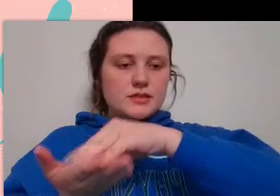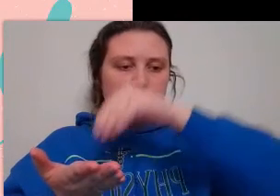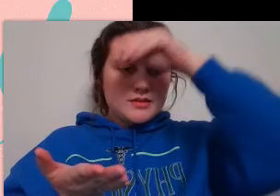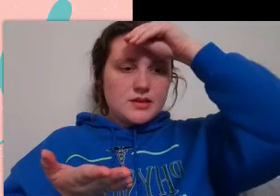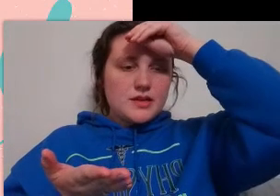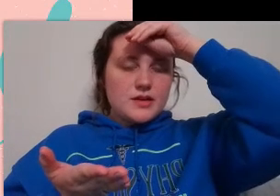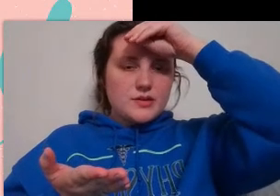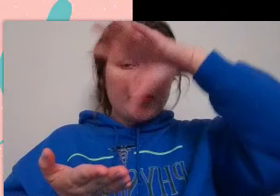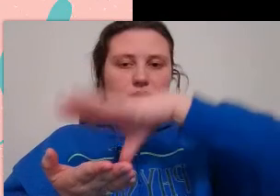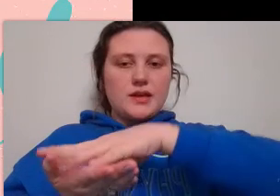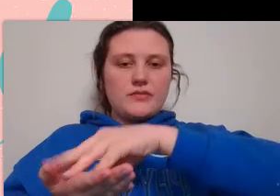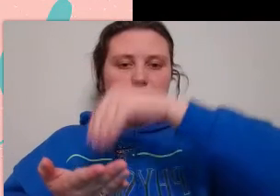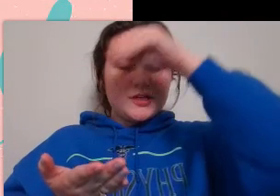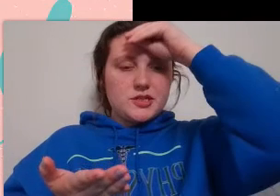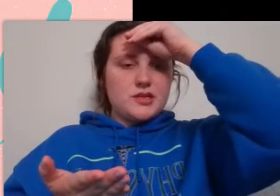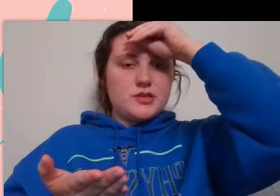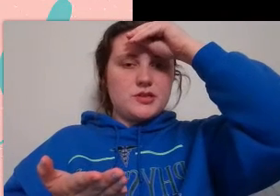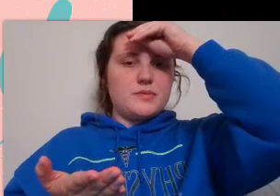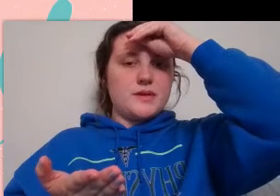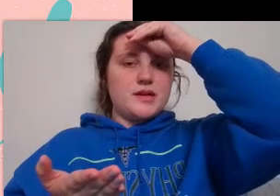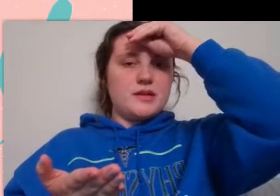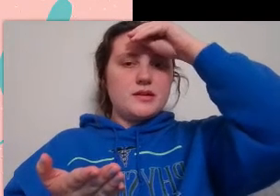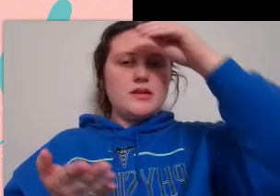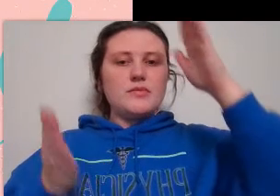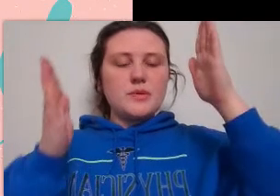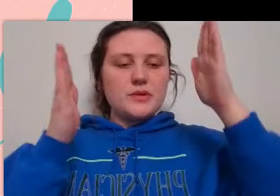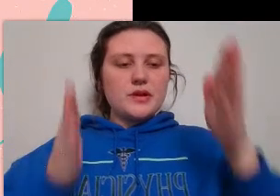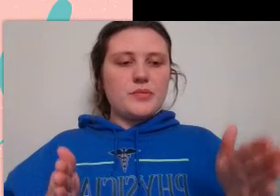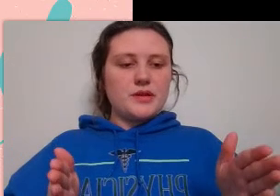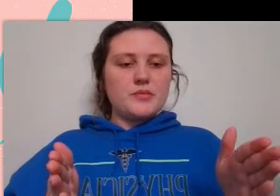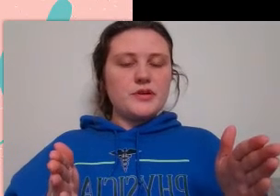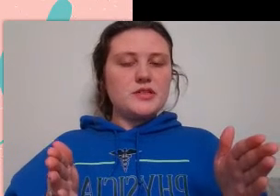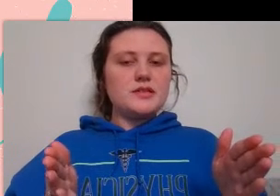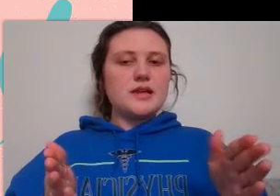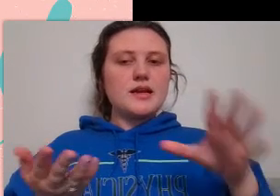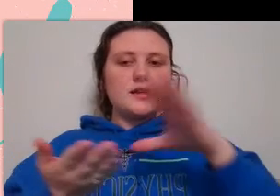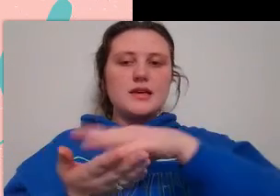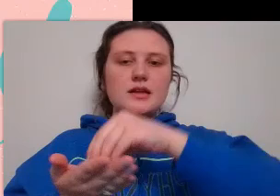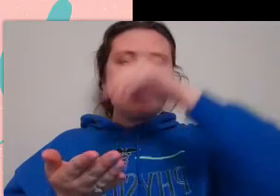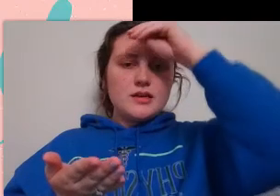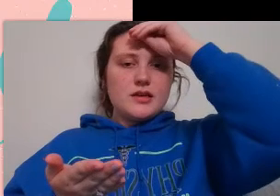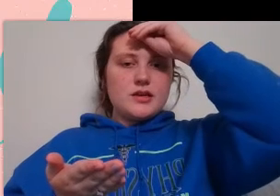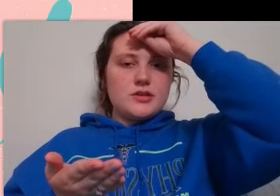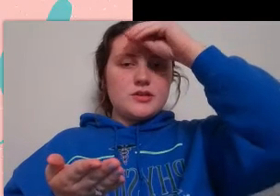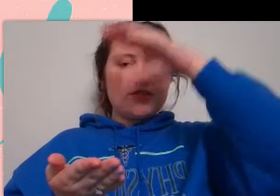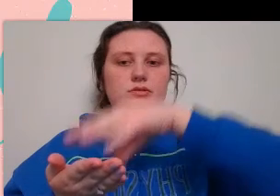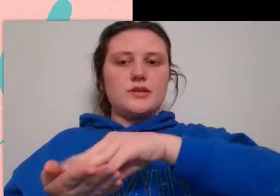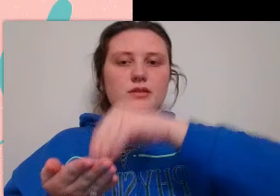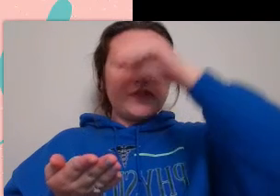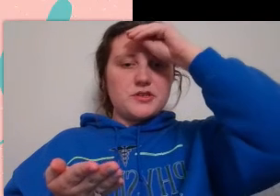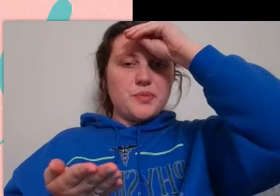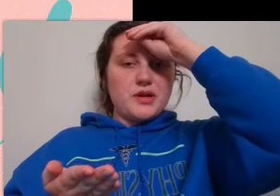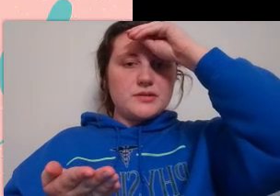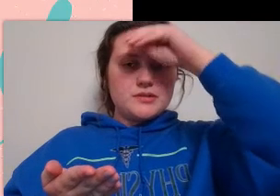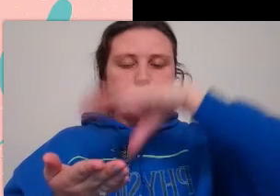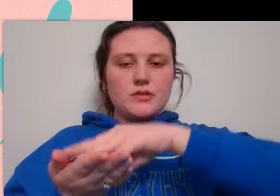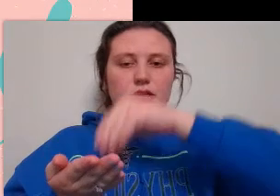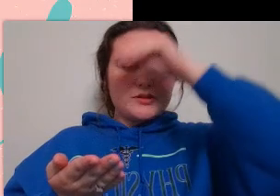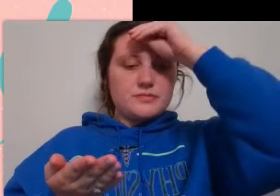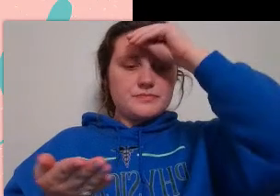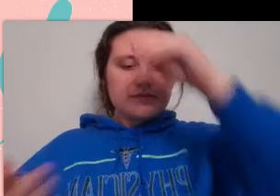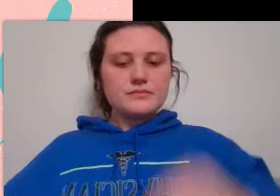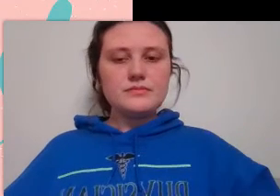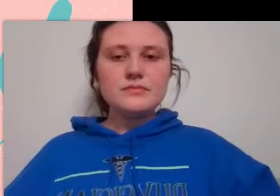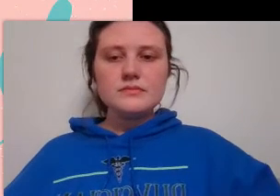learn is. You're putting that information into your brain. Remember, you're not putting the person sign at the end, you're just doing the first part,